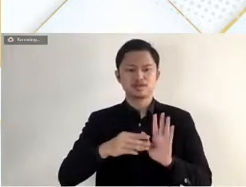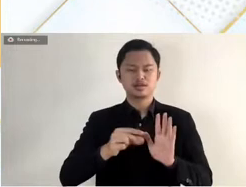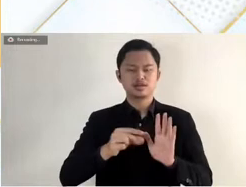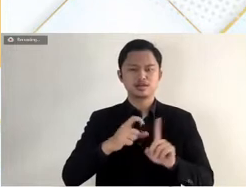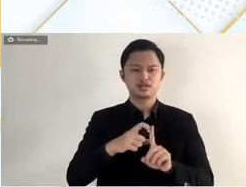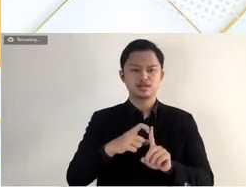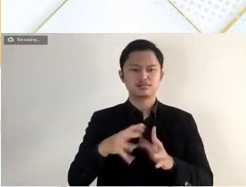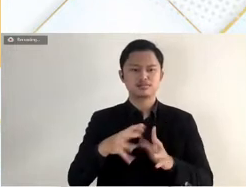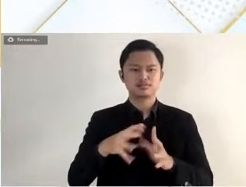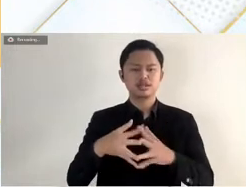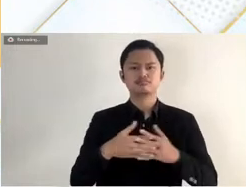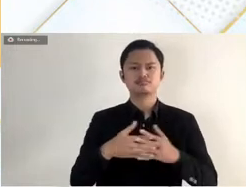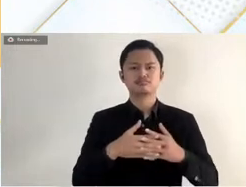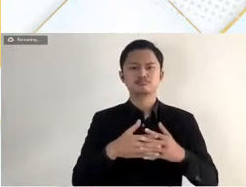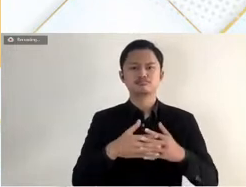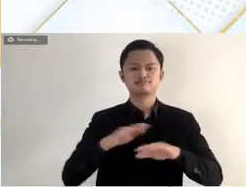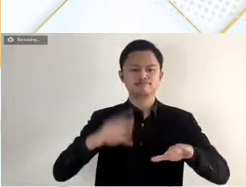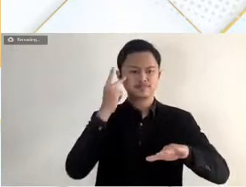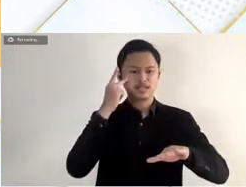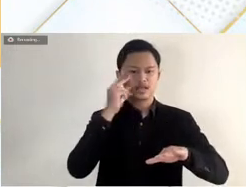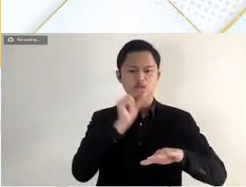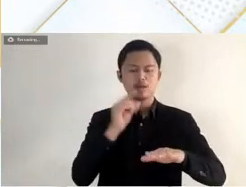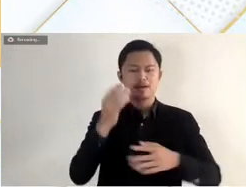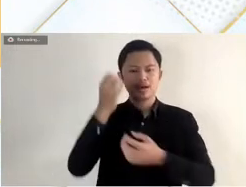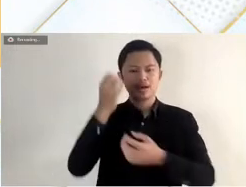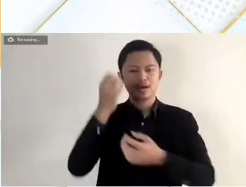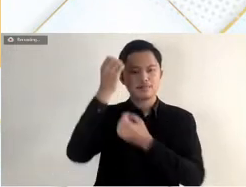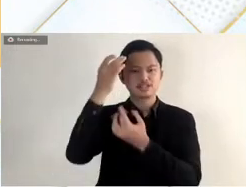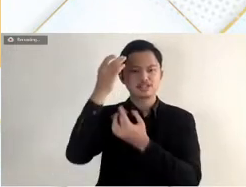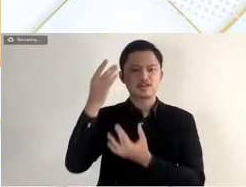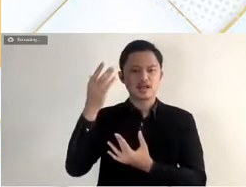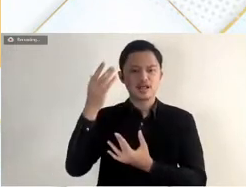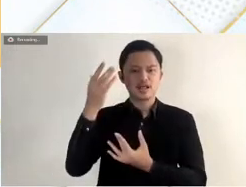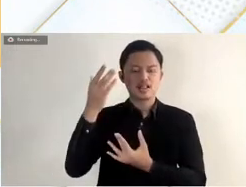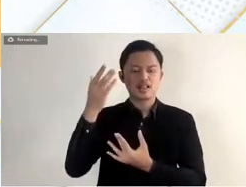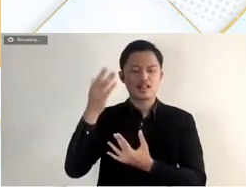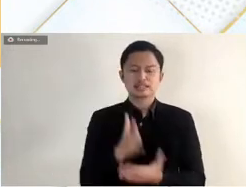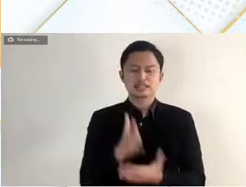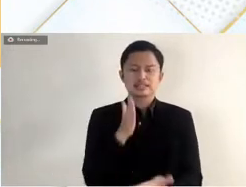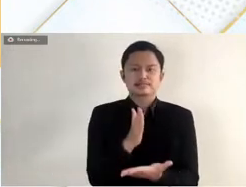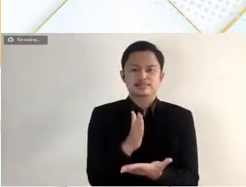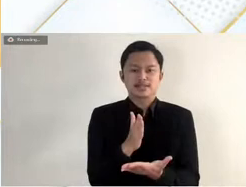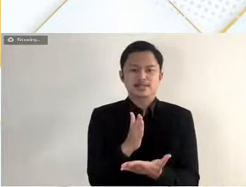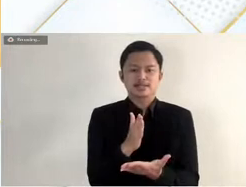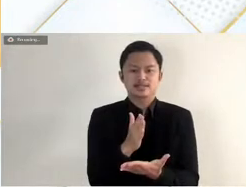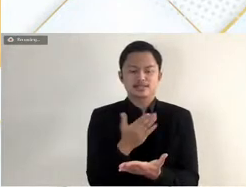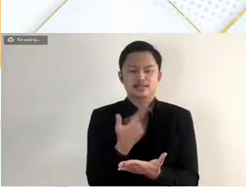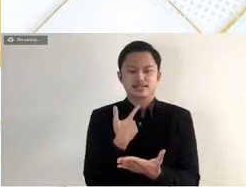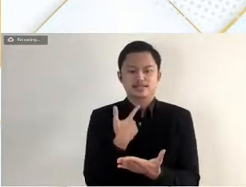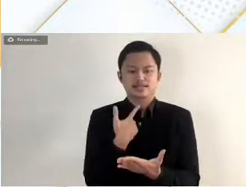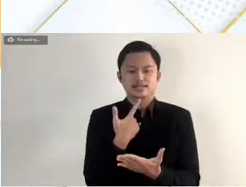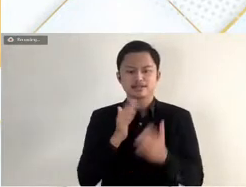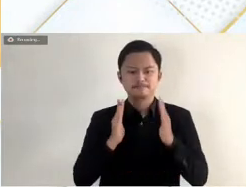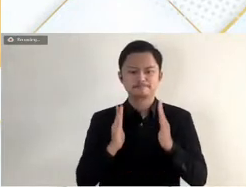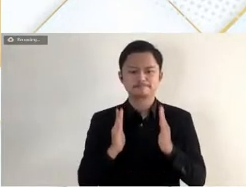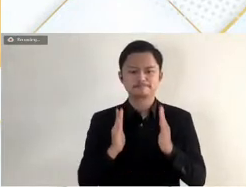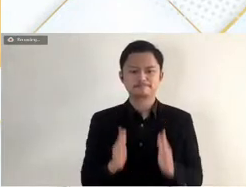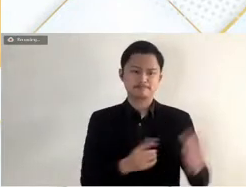operations of professionalism, discipline, compassion,